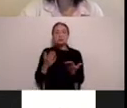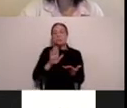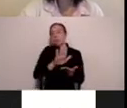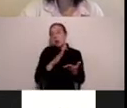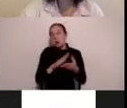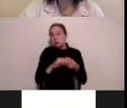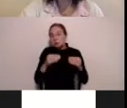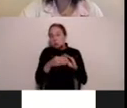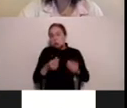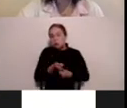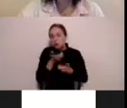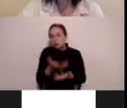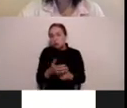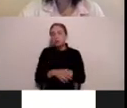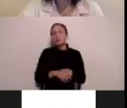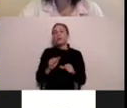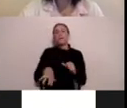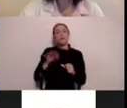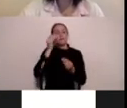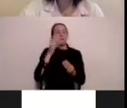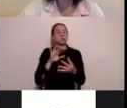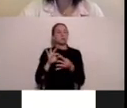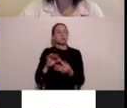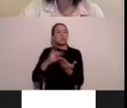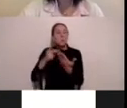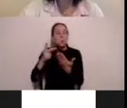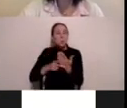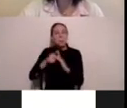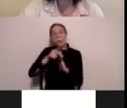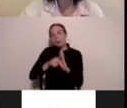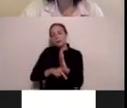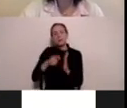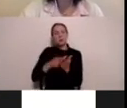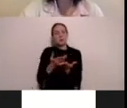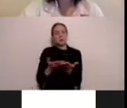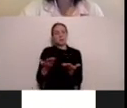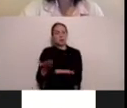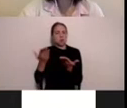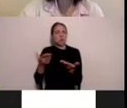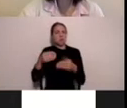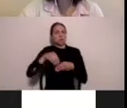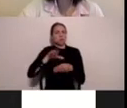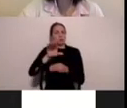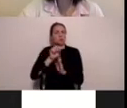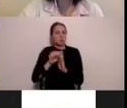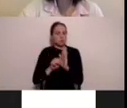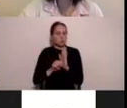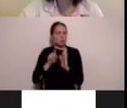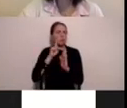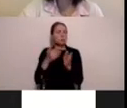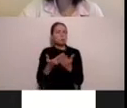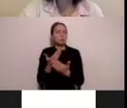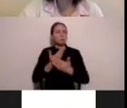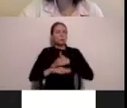newborn screening programs, including policies and what conditions are offered on those state newborn screening panels, as well as information